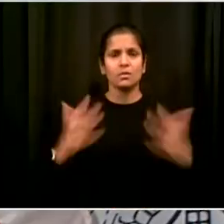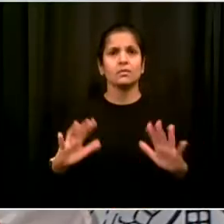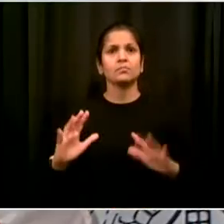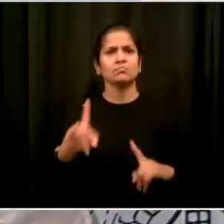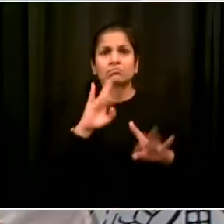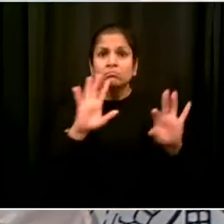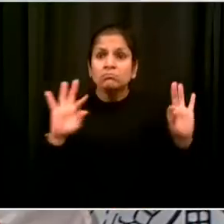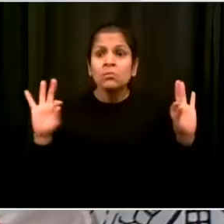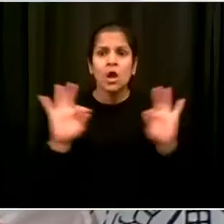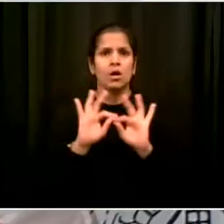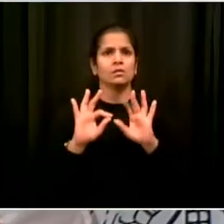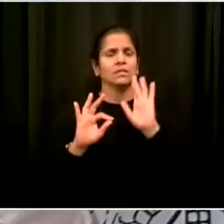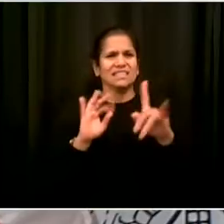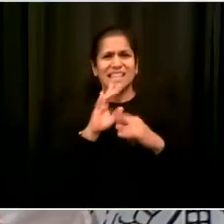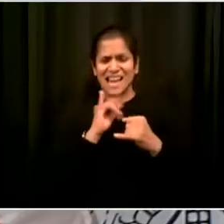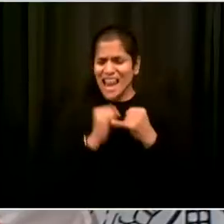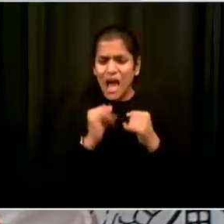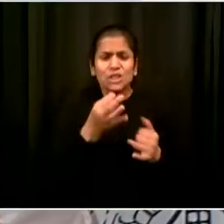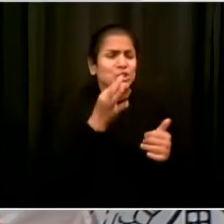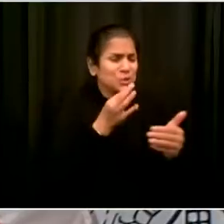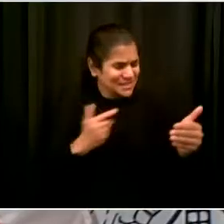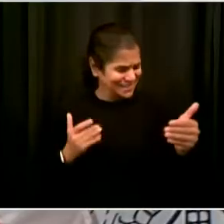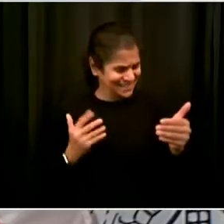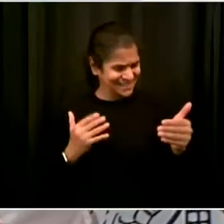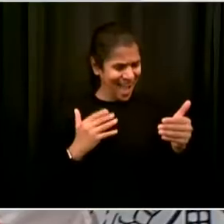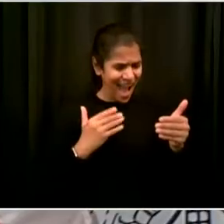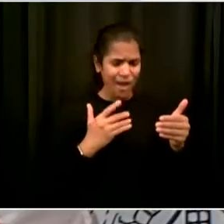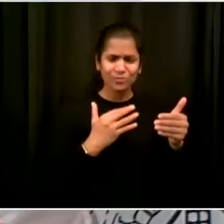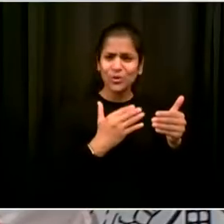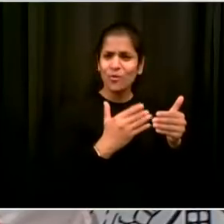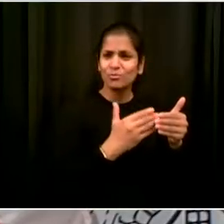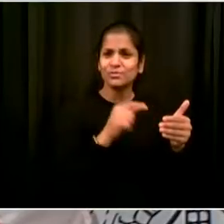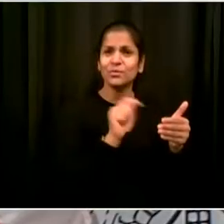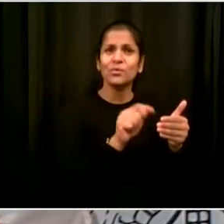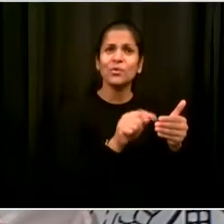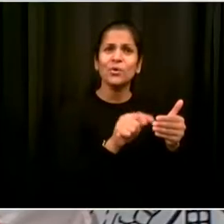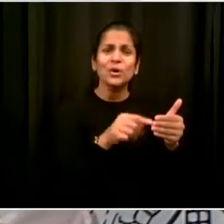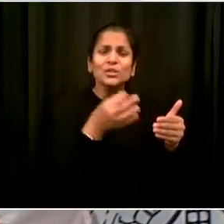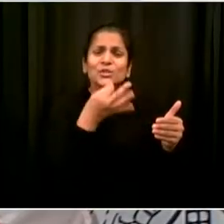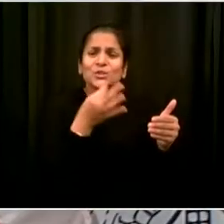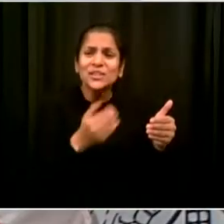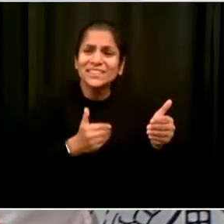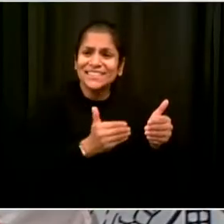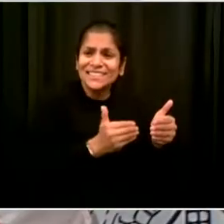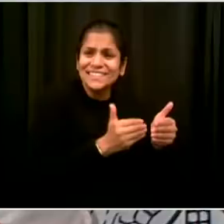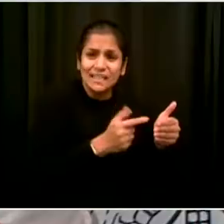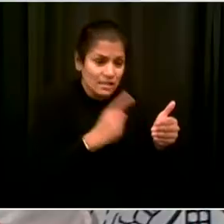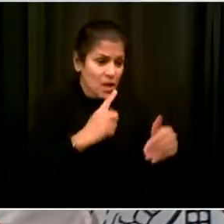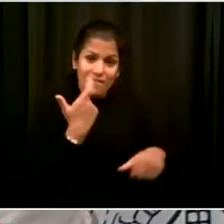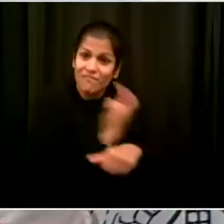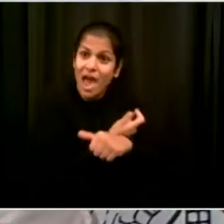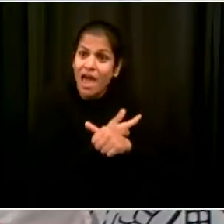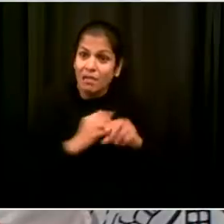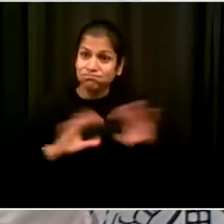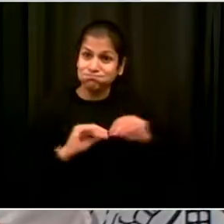push until the vaccine is more widely distributed and we turn the tide. Do a few words in